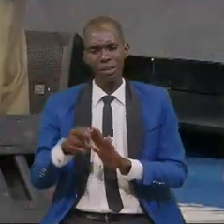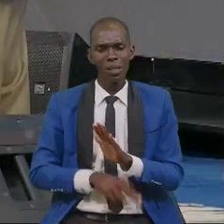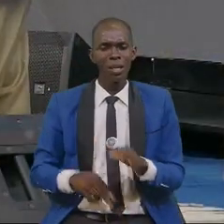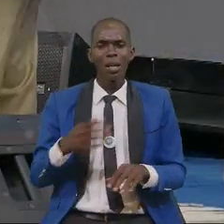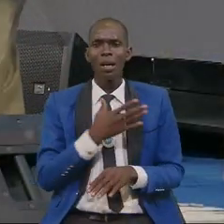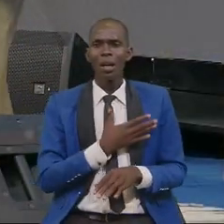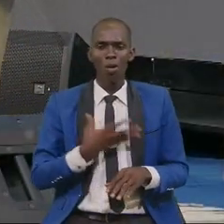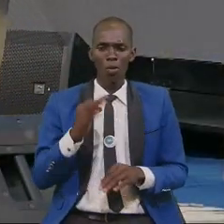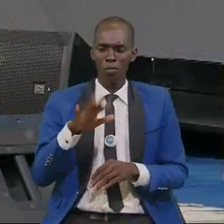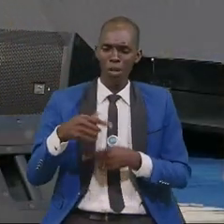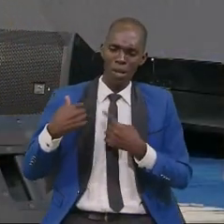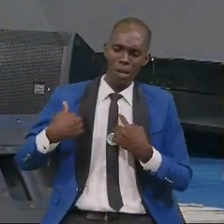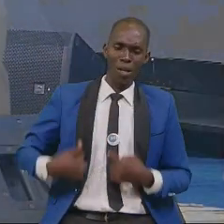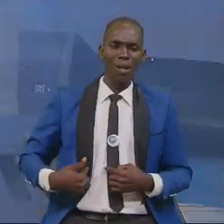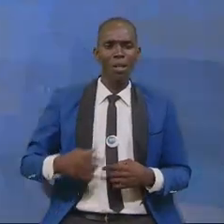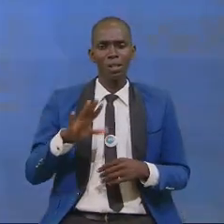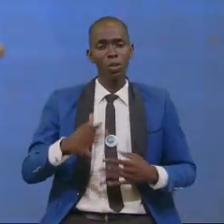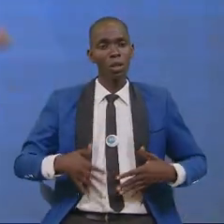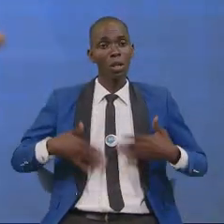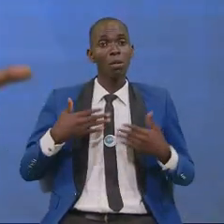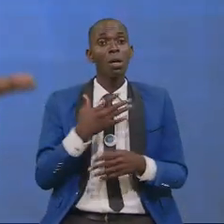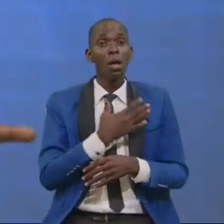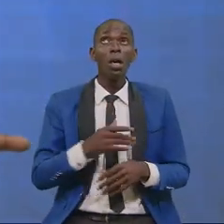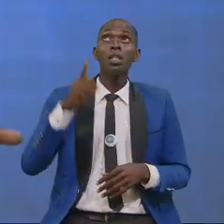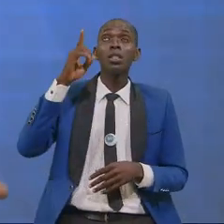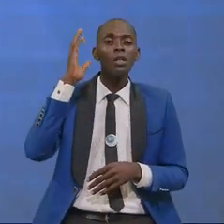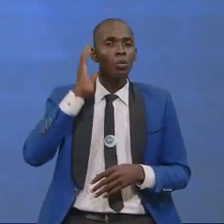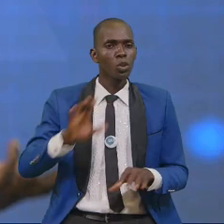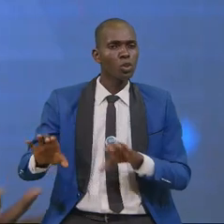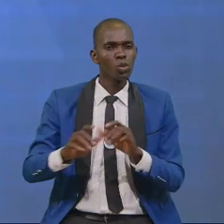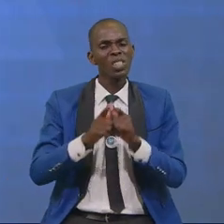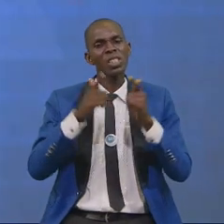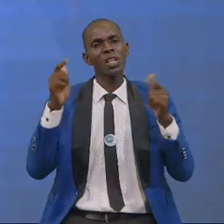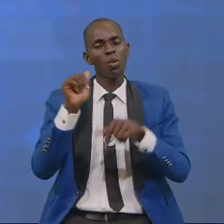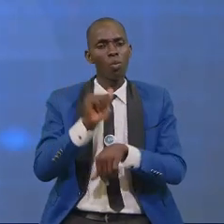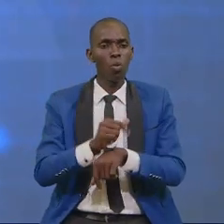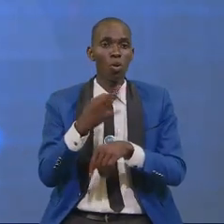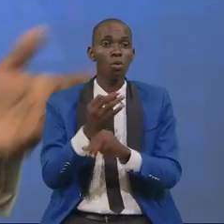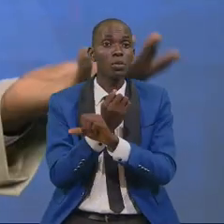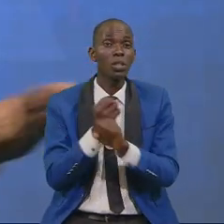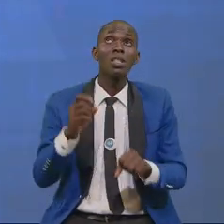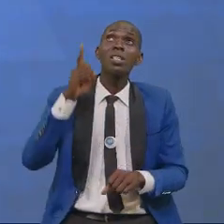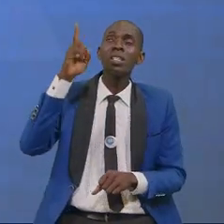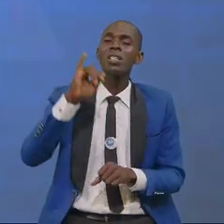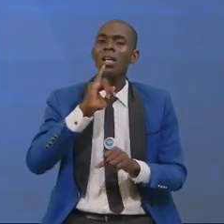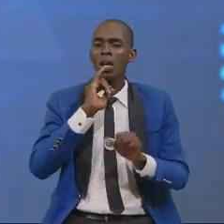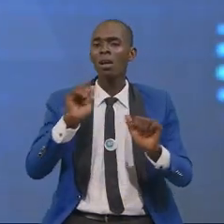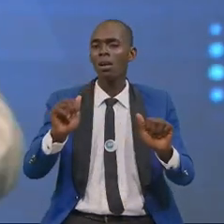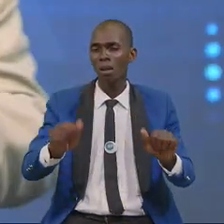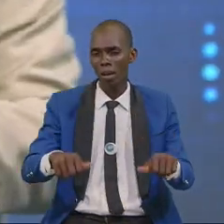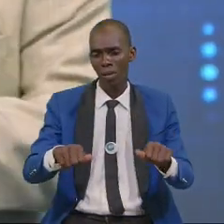your heart and your life, and is going to do a great work of salvation. He is able. Look at